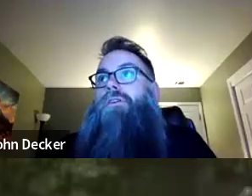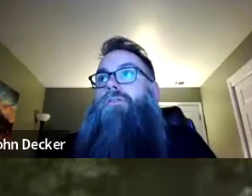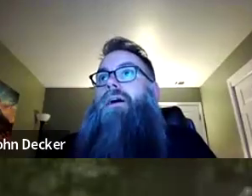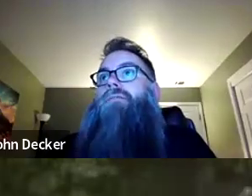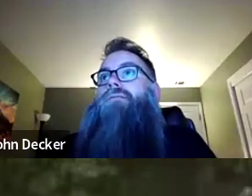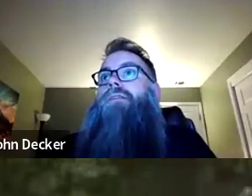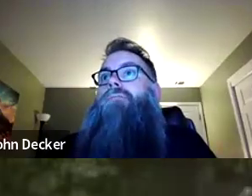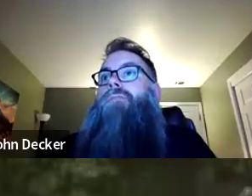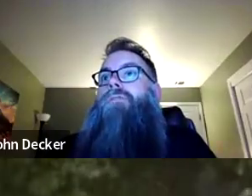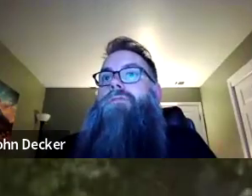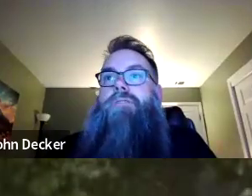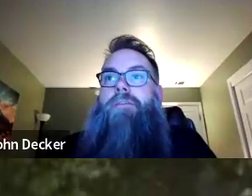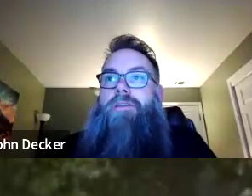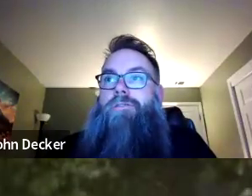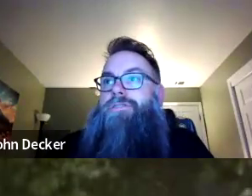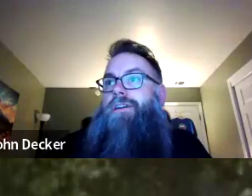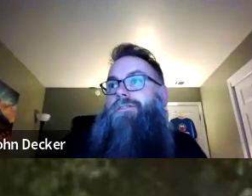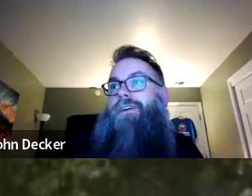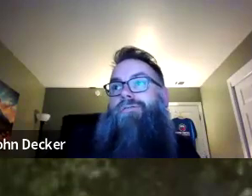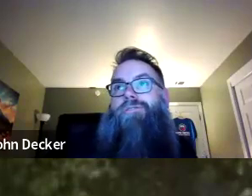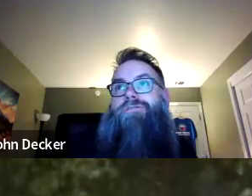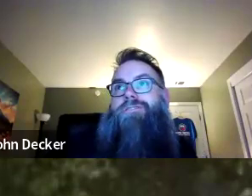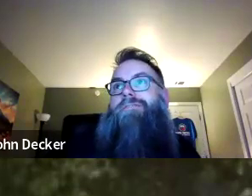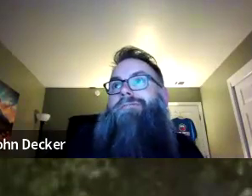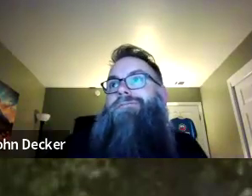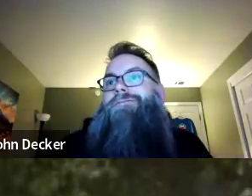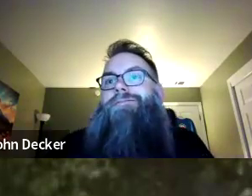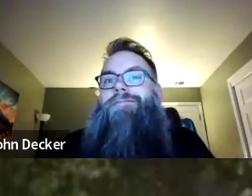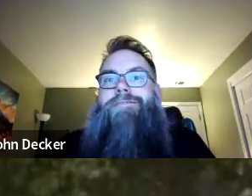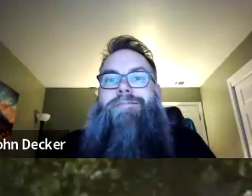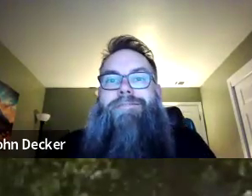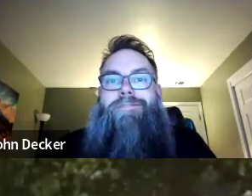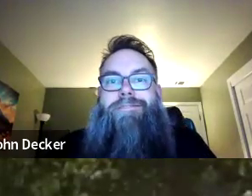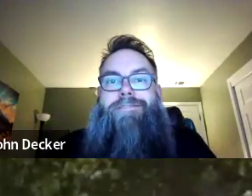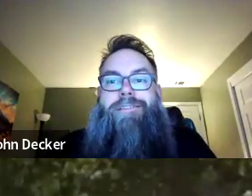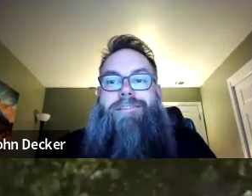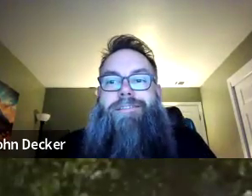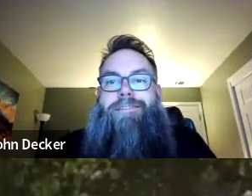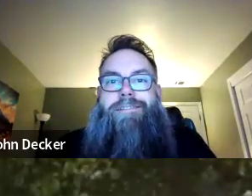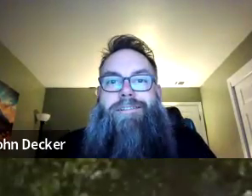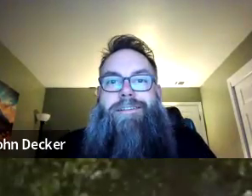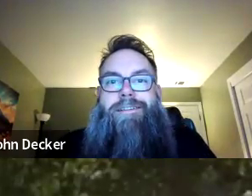And hopefully you guys can unmute and someone let me know if they're saying Alta California Regional Center.